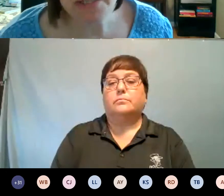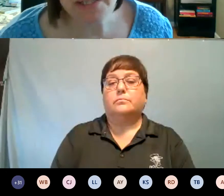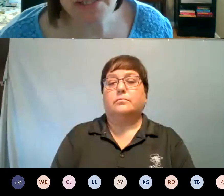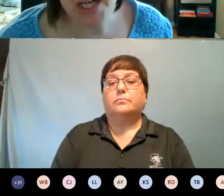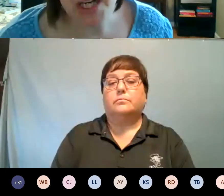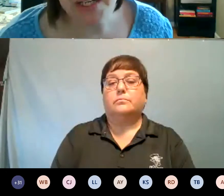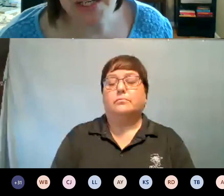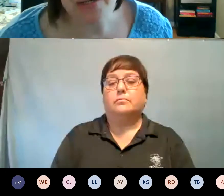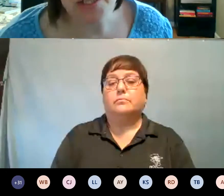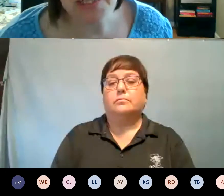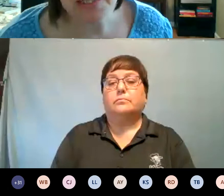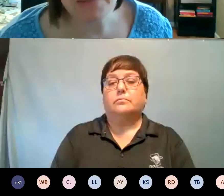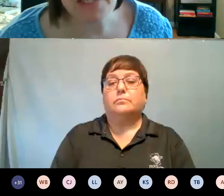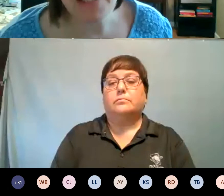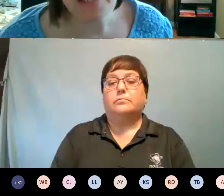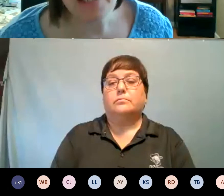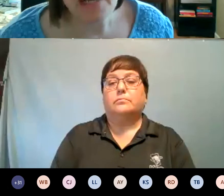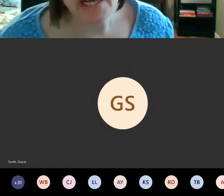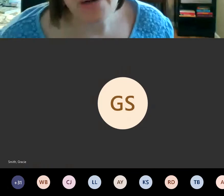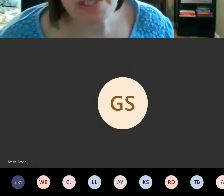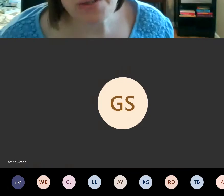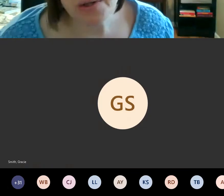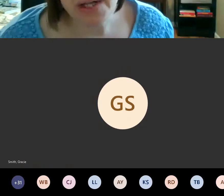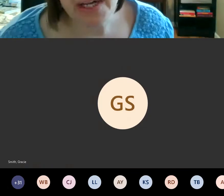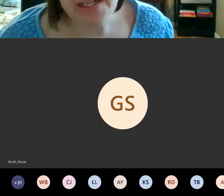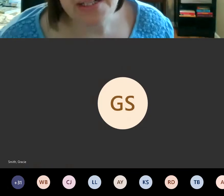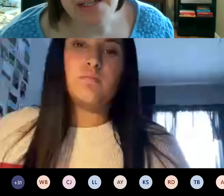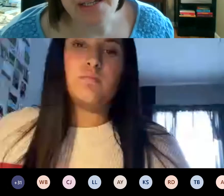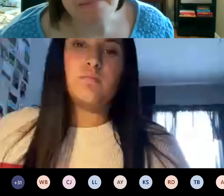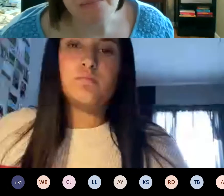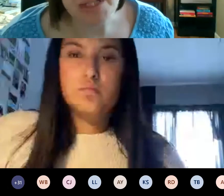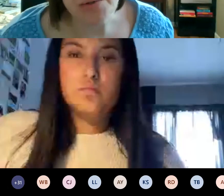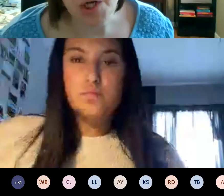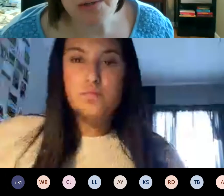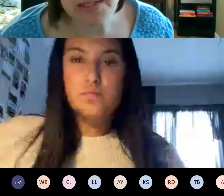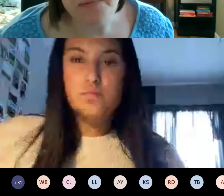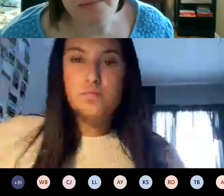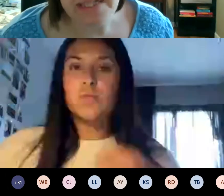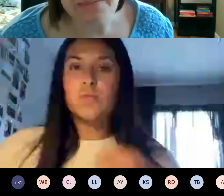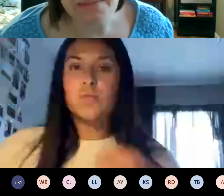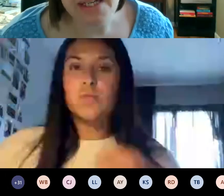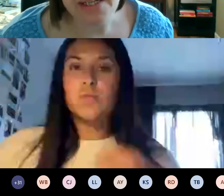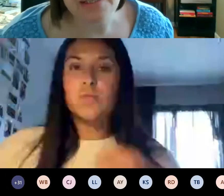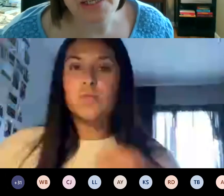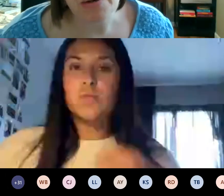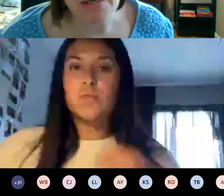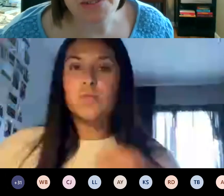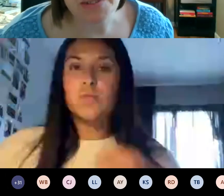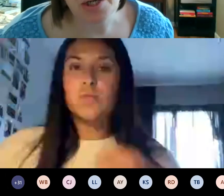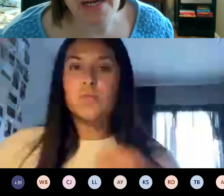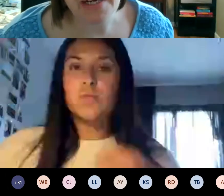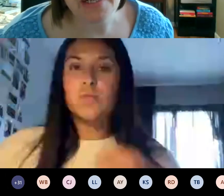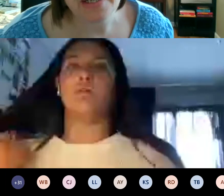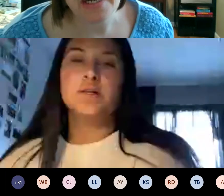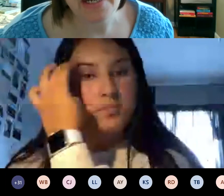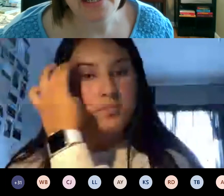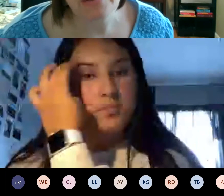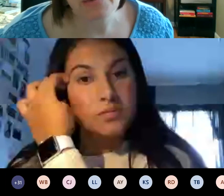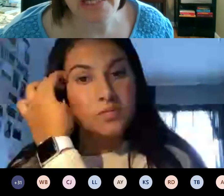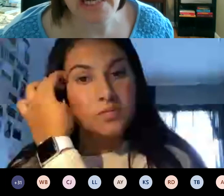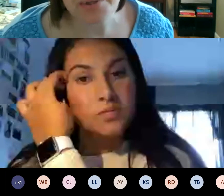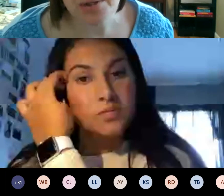form in the chat here in just a minute. And we do collect, we do notes from these meetings so that you're able to go